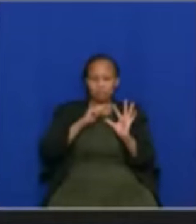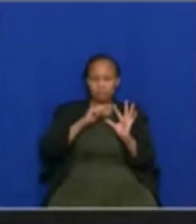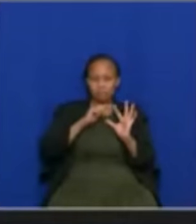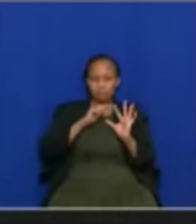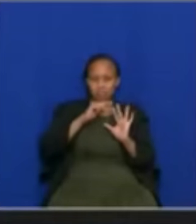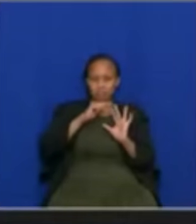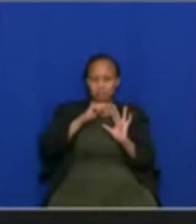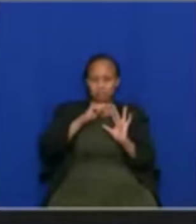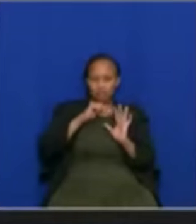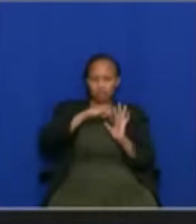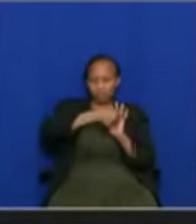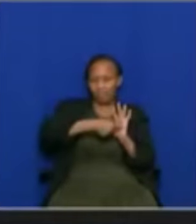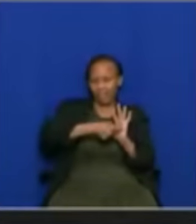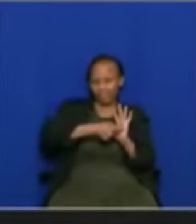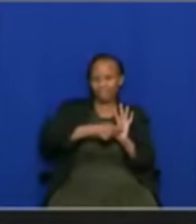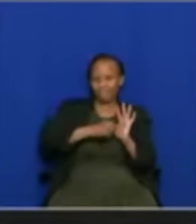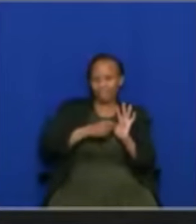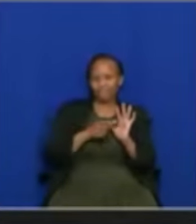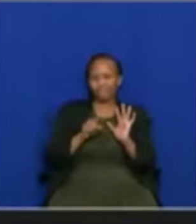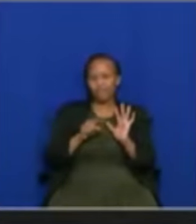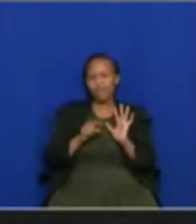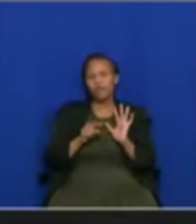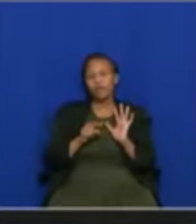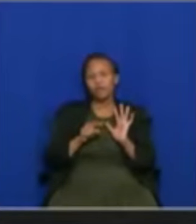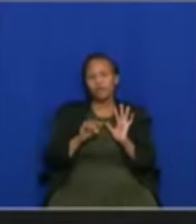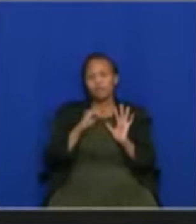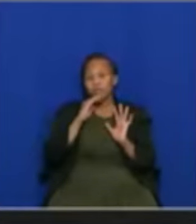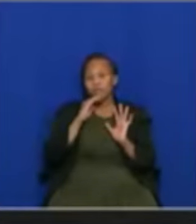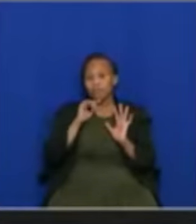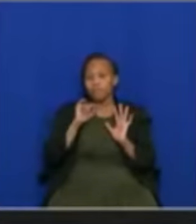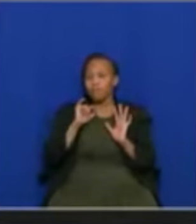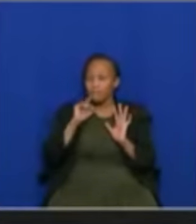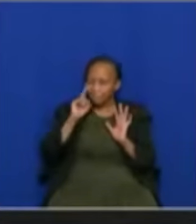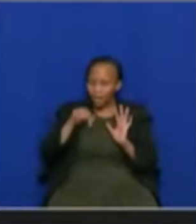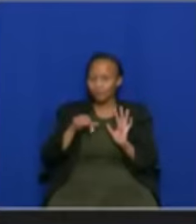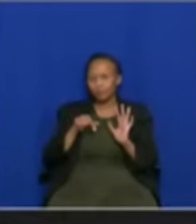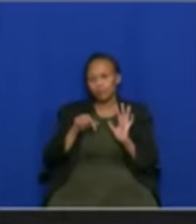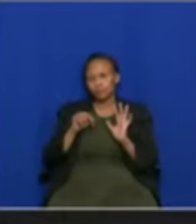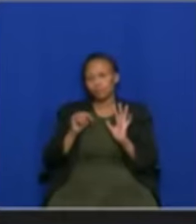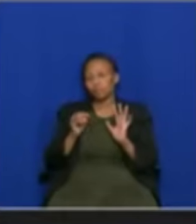Bobby, that it should be found. There would be one of them.